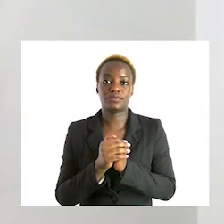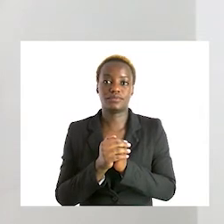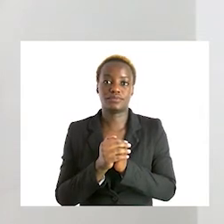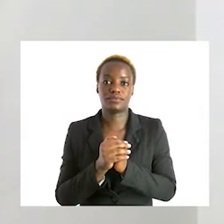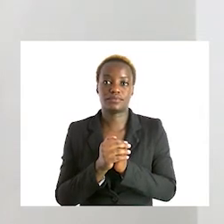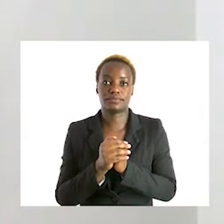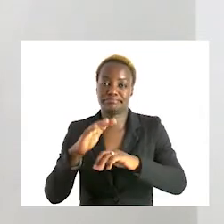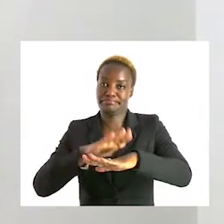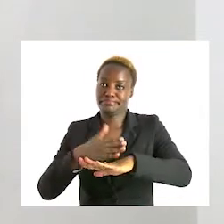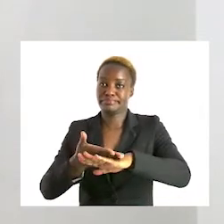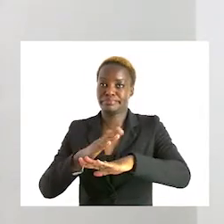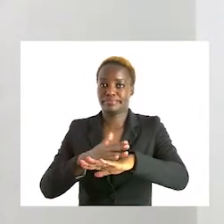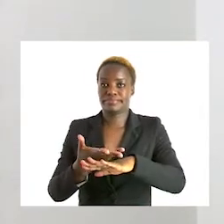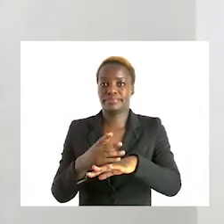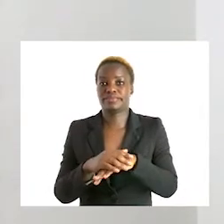For example,